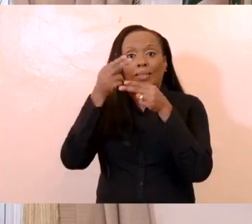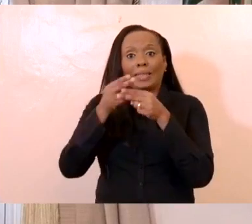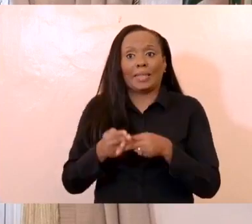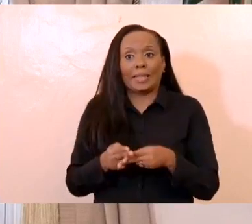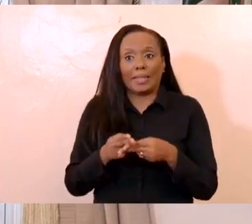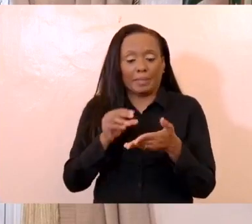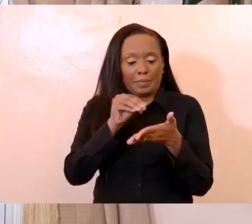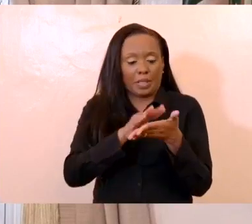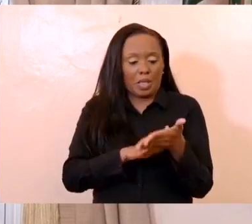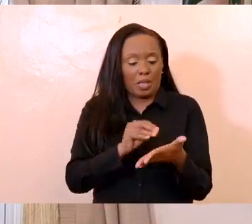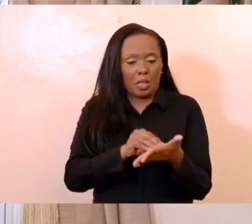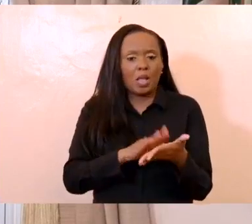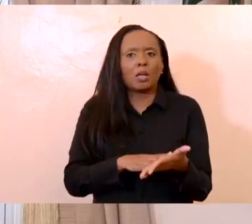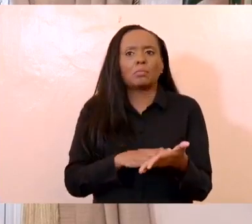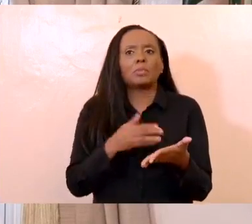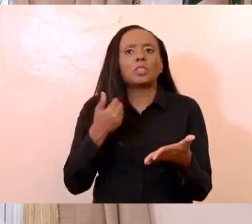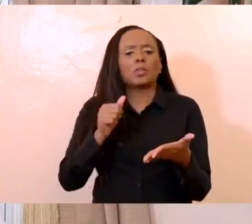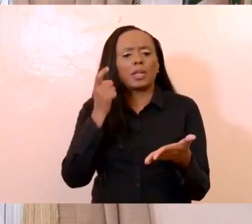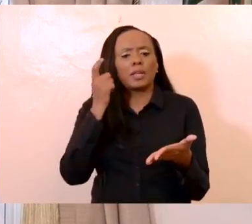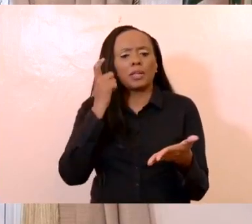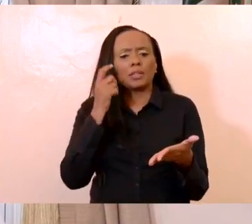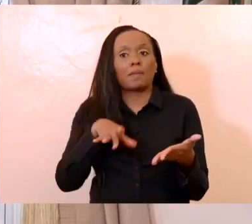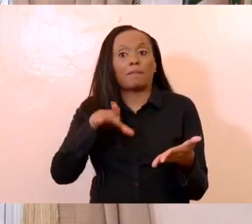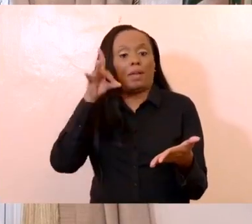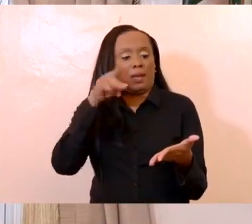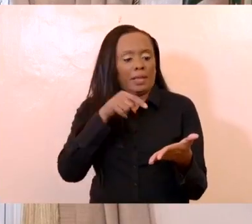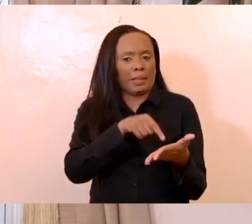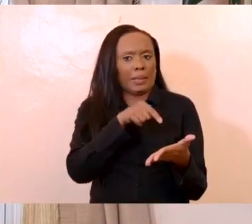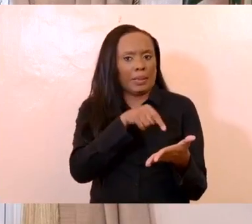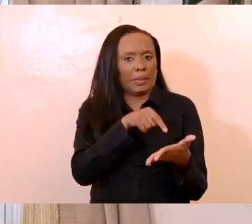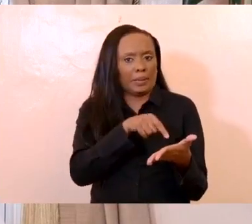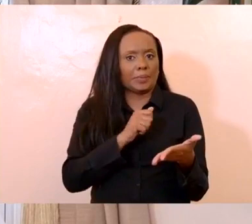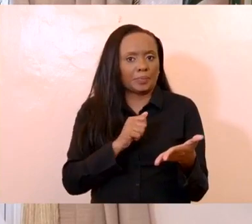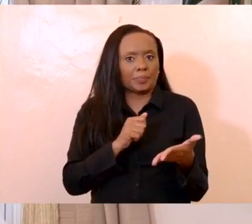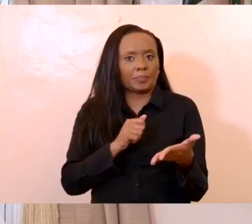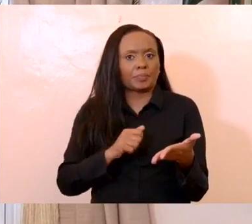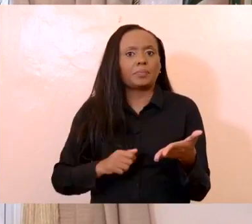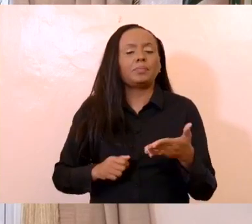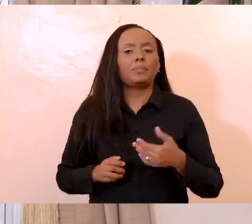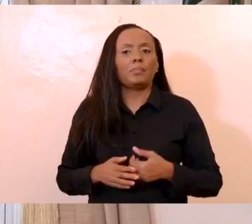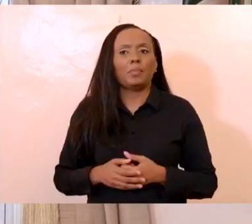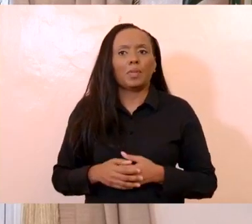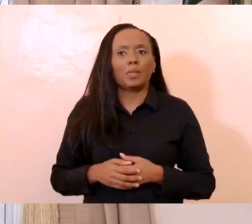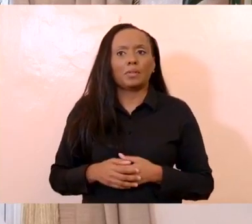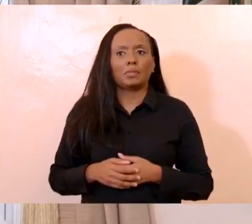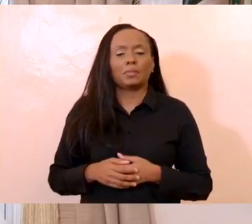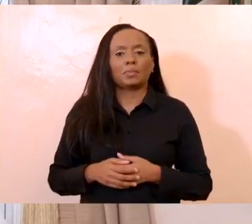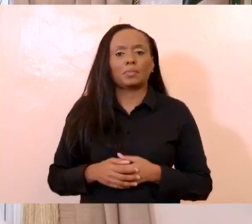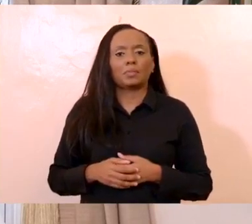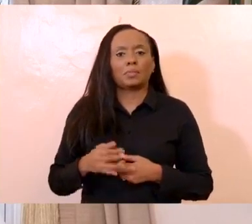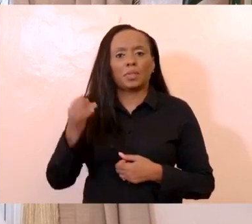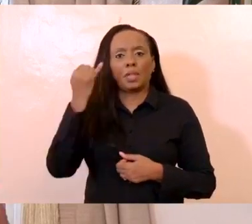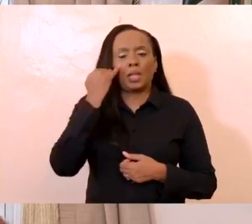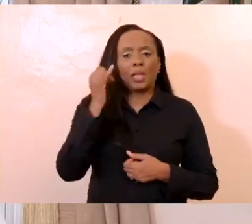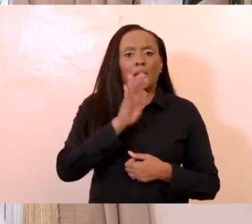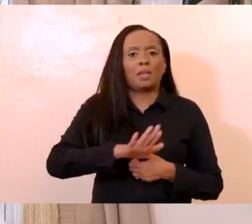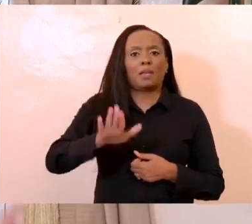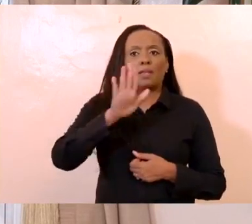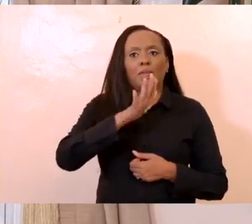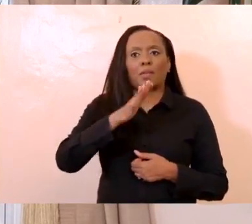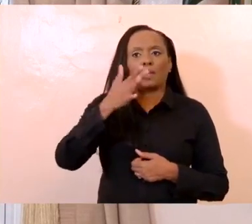time or duration depends on the illness you're dealing with. If you have an illness that has an incubation period of 2